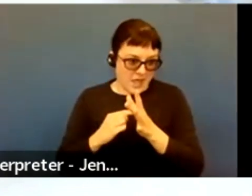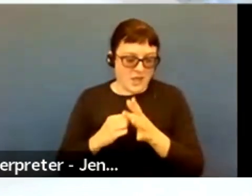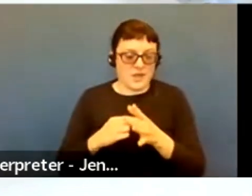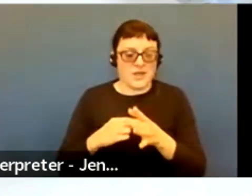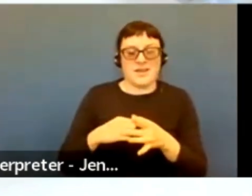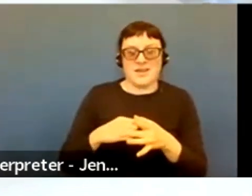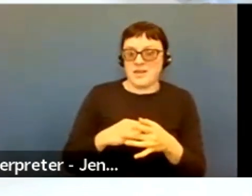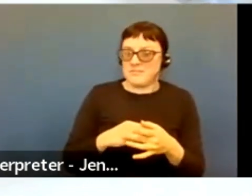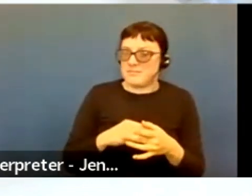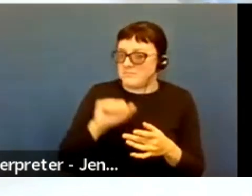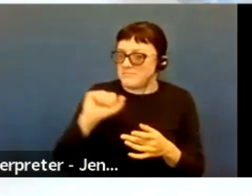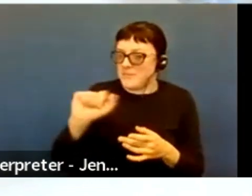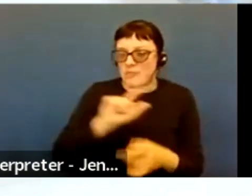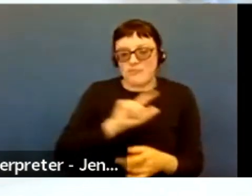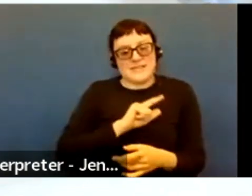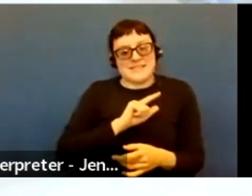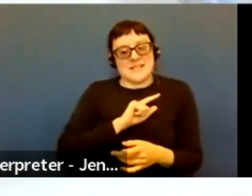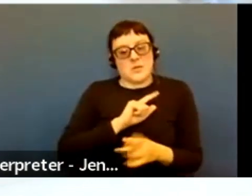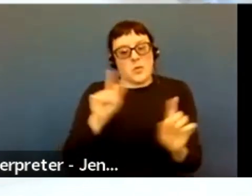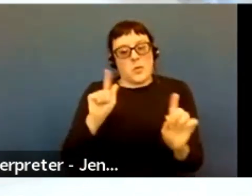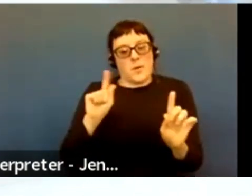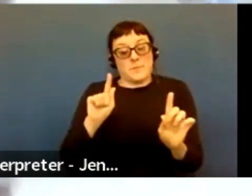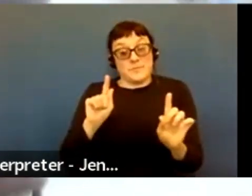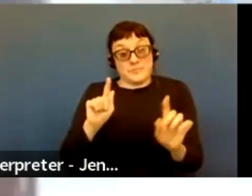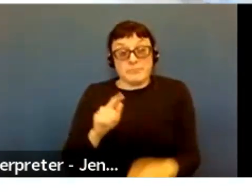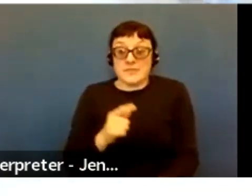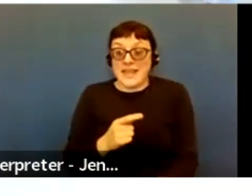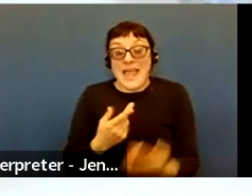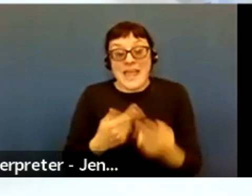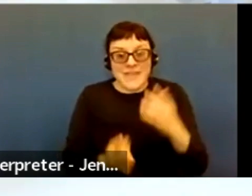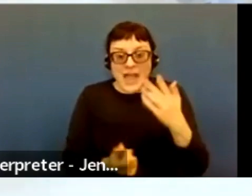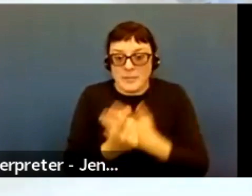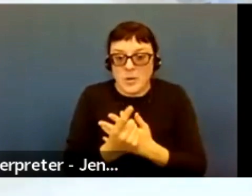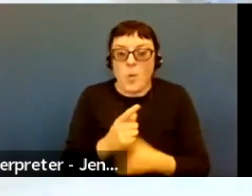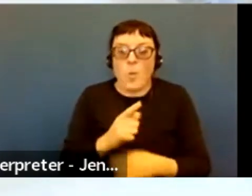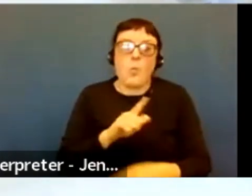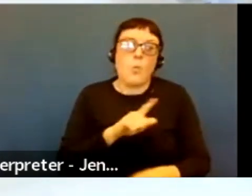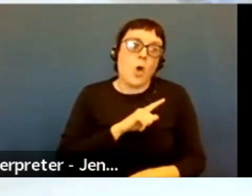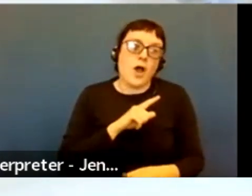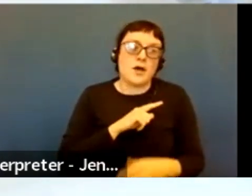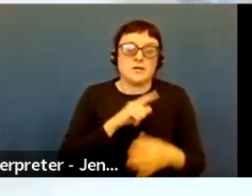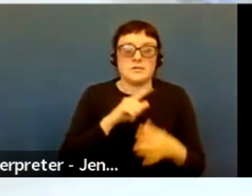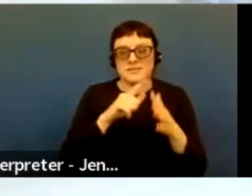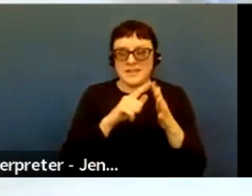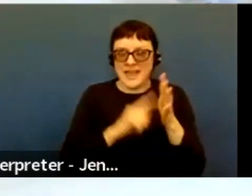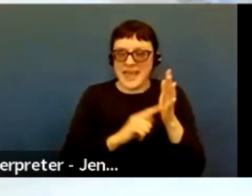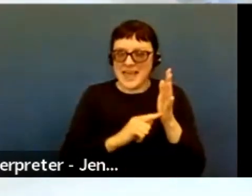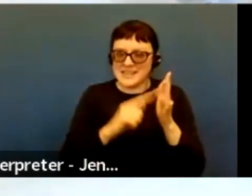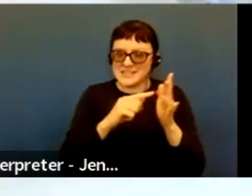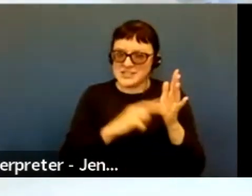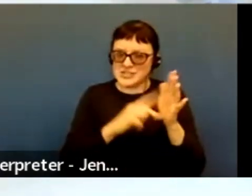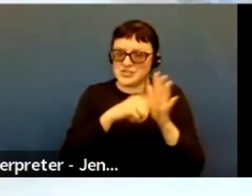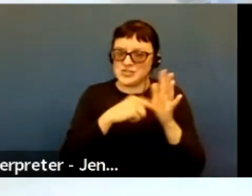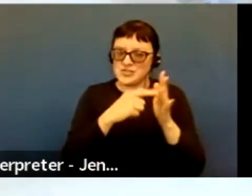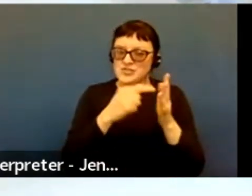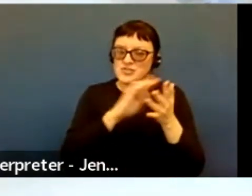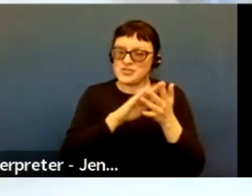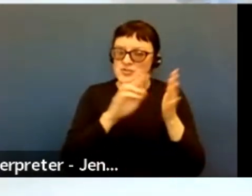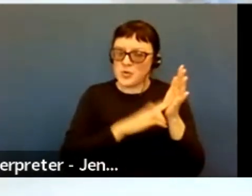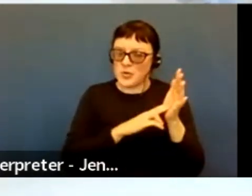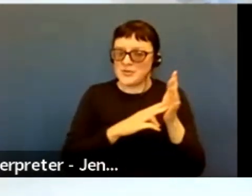her. What's the motive there? And it does happen. Why did Elton John marry Renato, I think her name